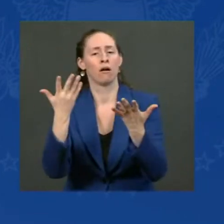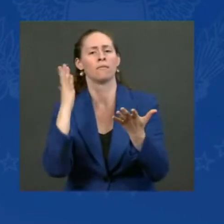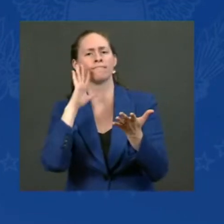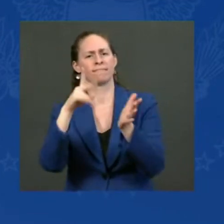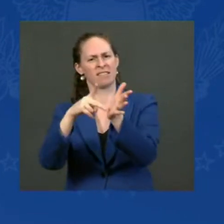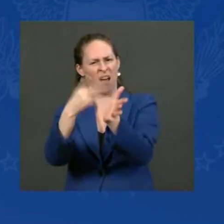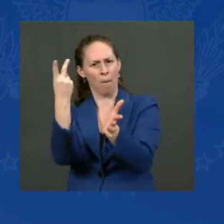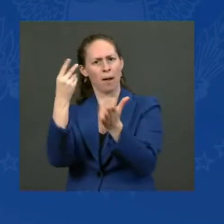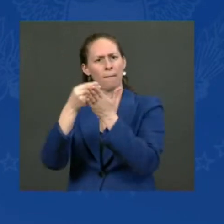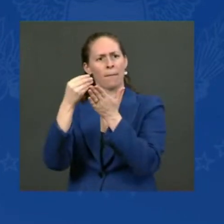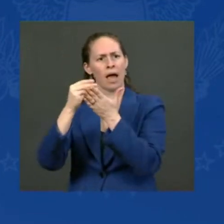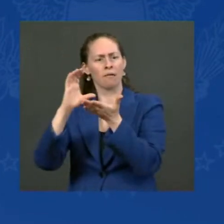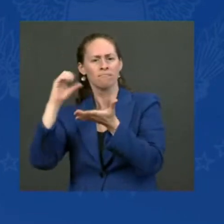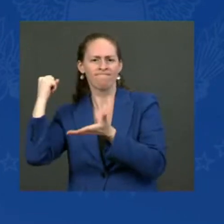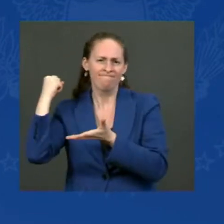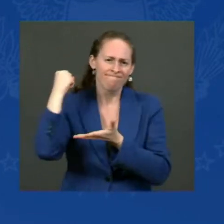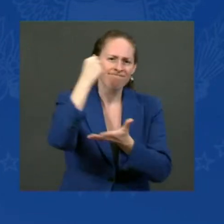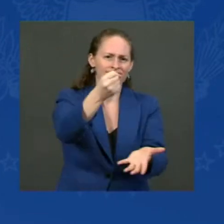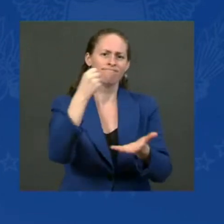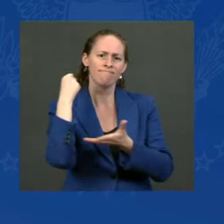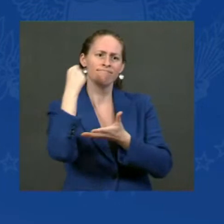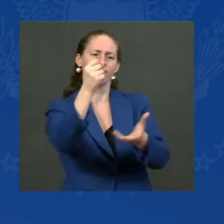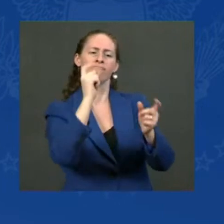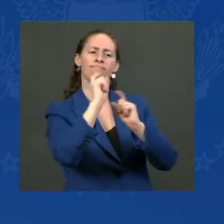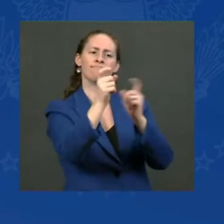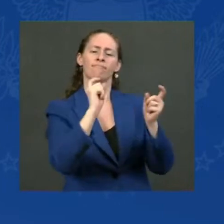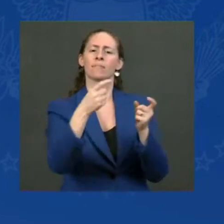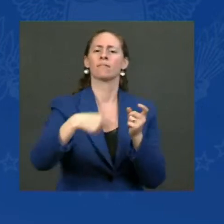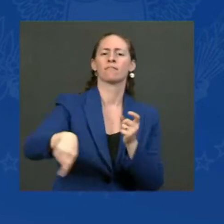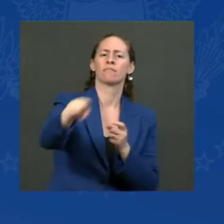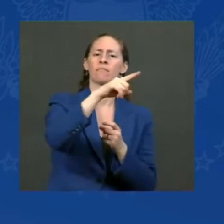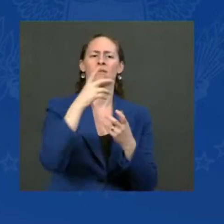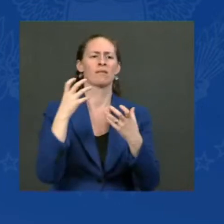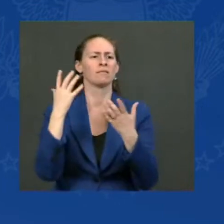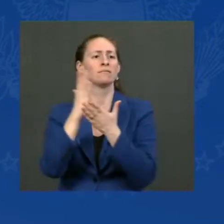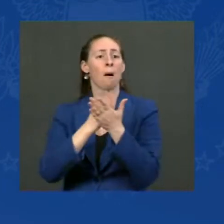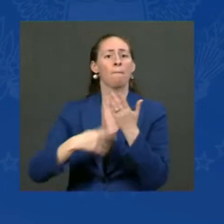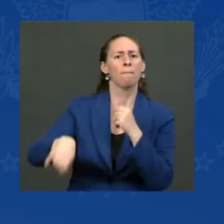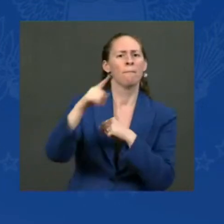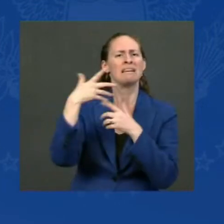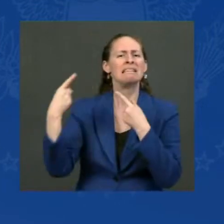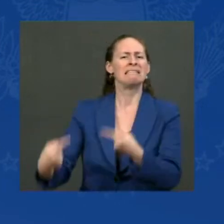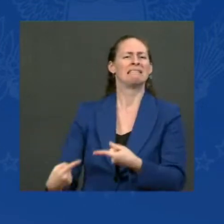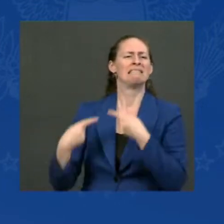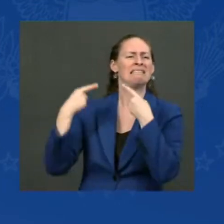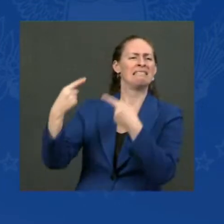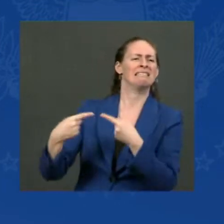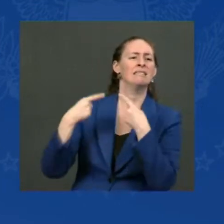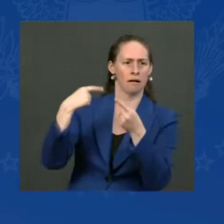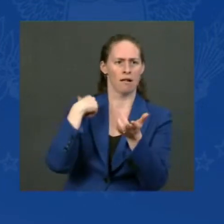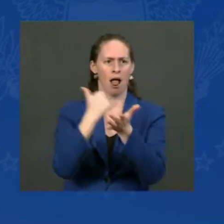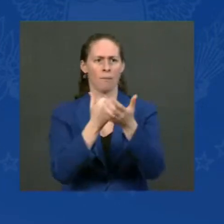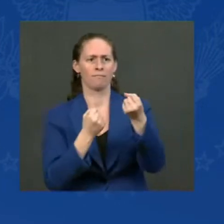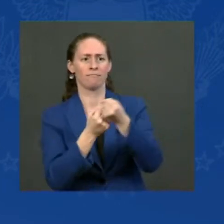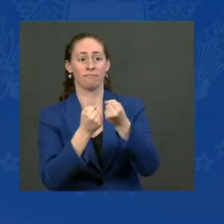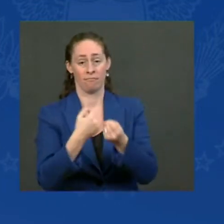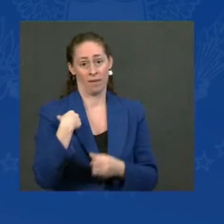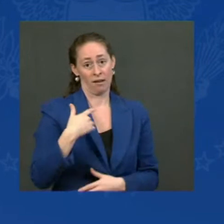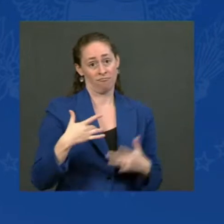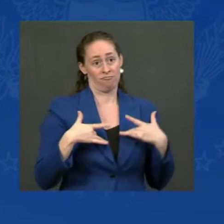nations tackle the climate crisis. And today, I'm proud to announce that we'll work with the Congress to double that number